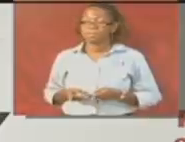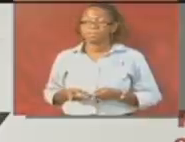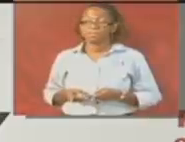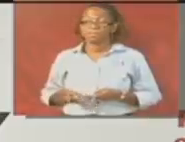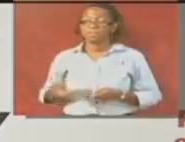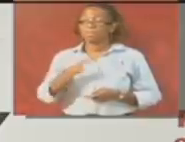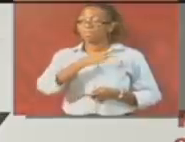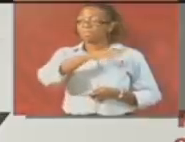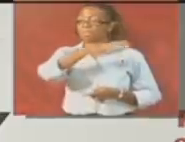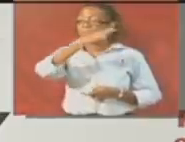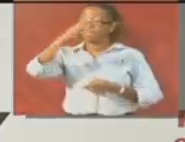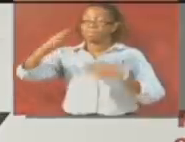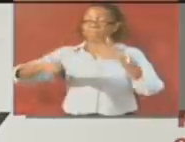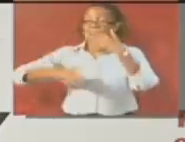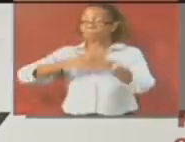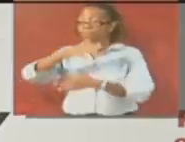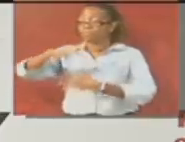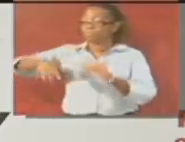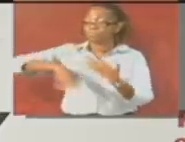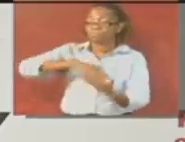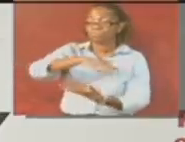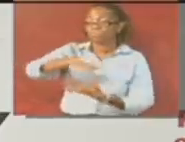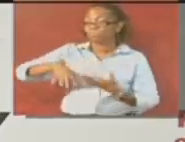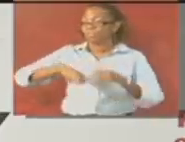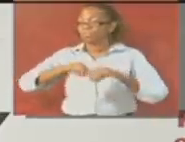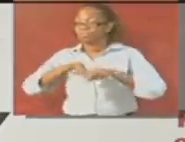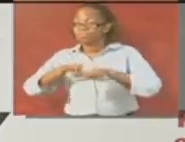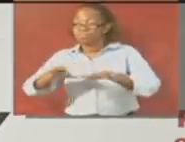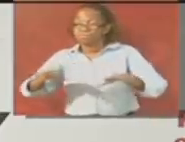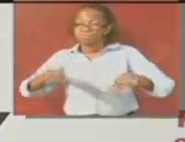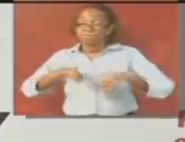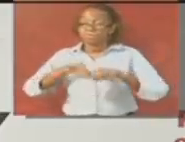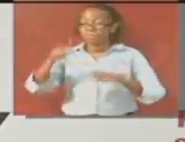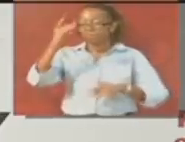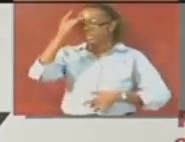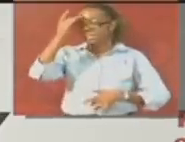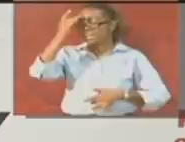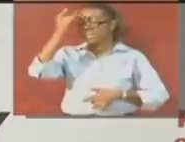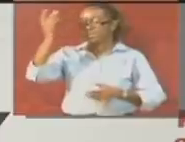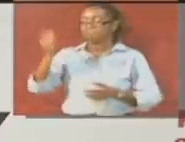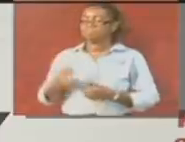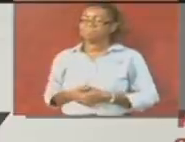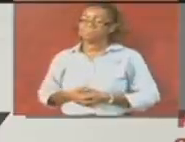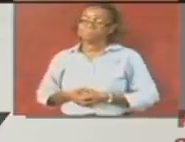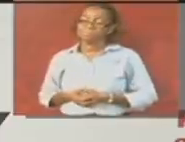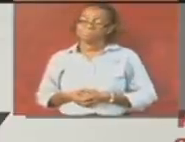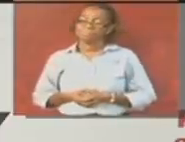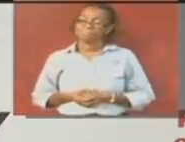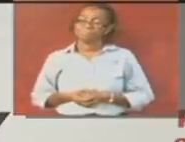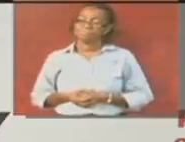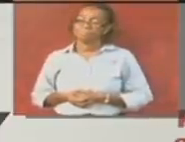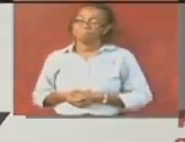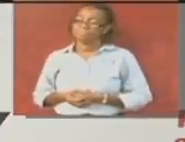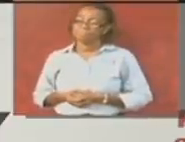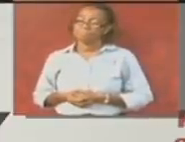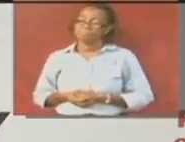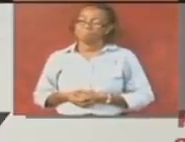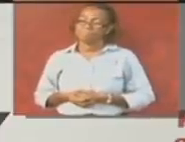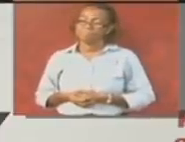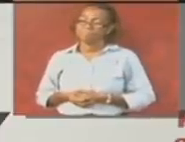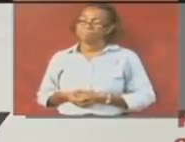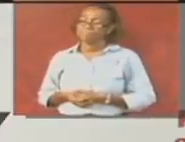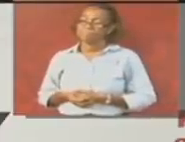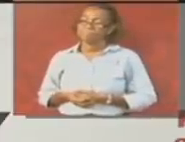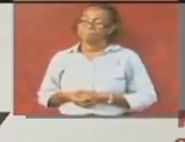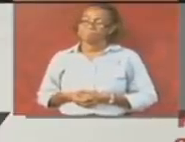wait for each case that we have seen to be linked to an indoor location to reduce the congregation in